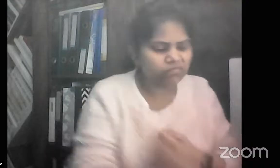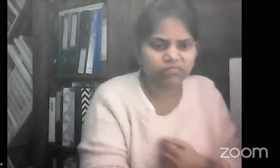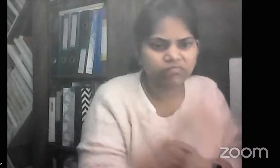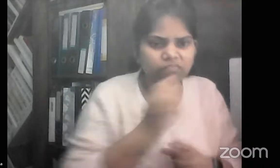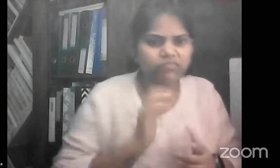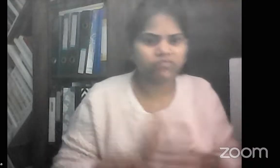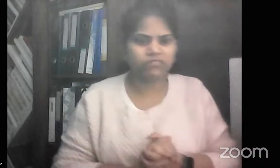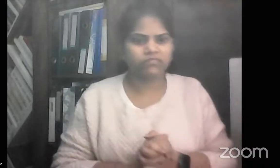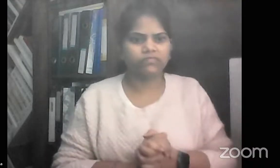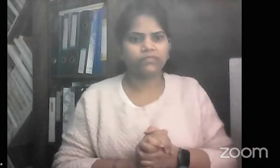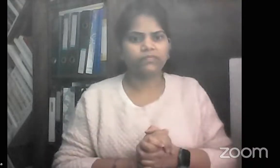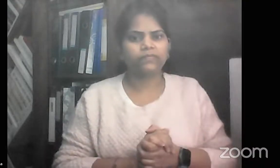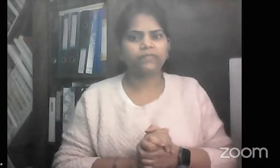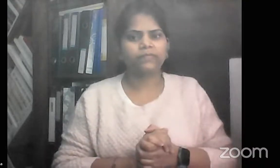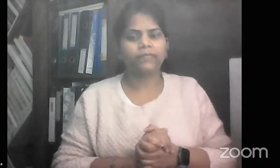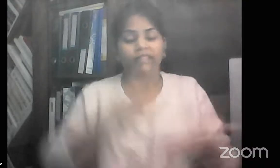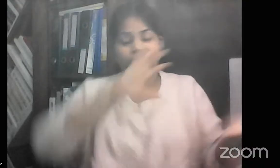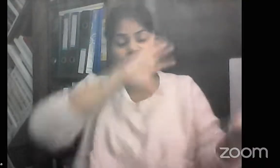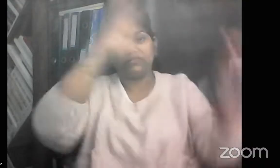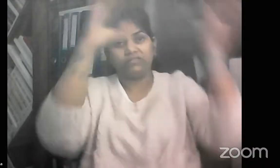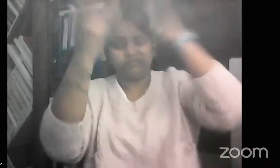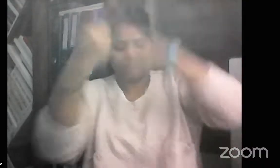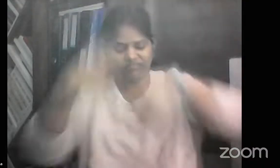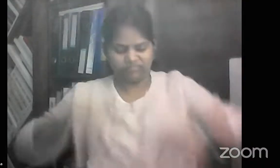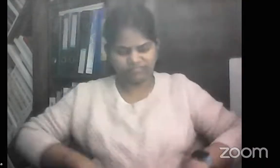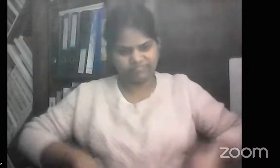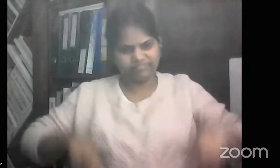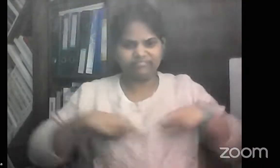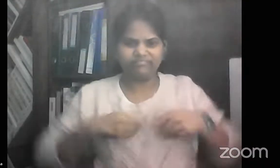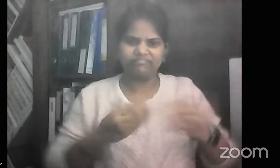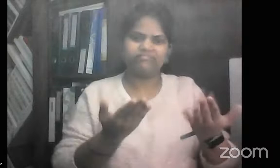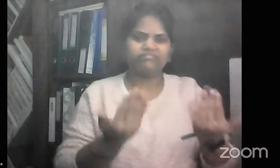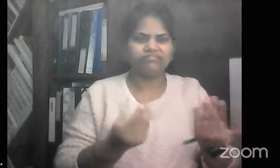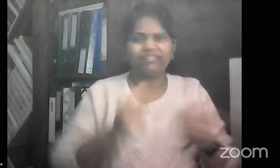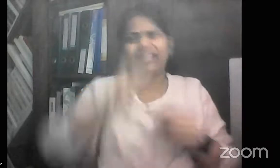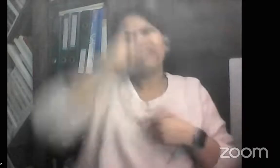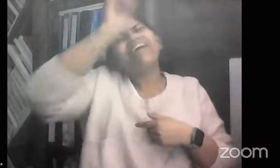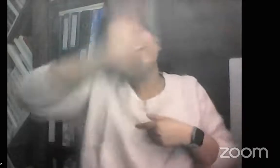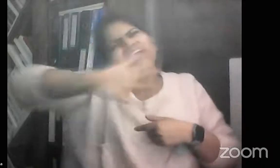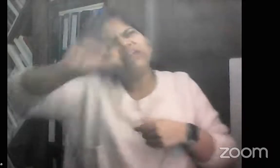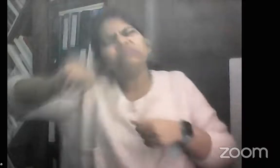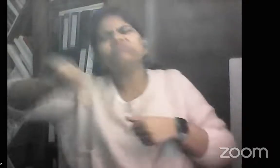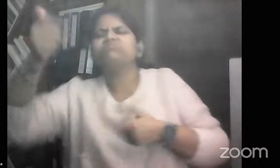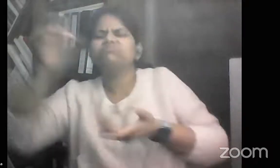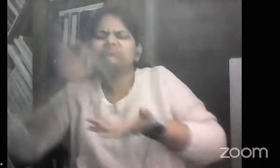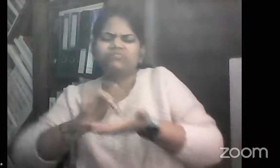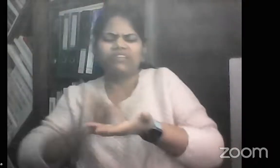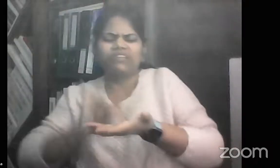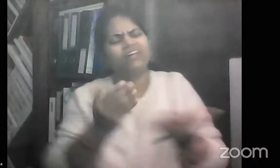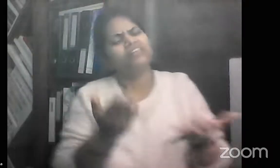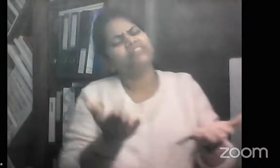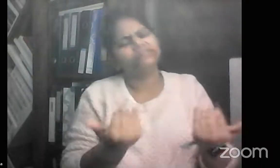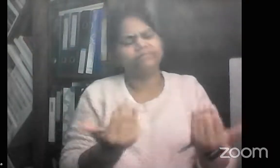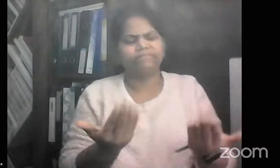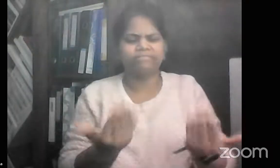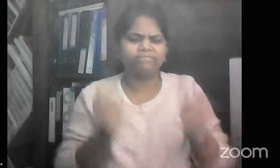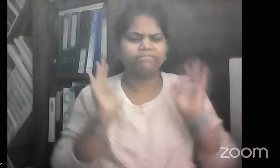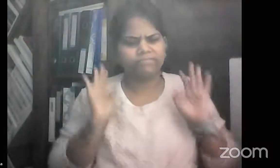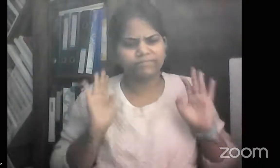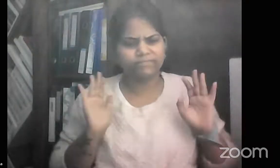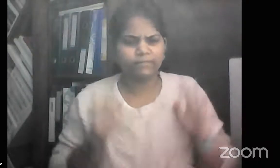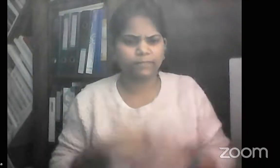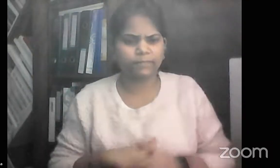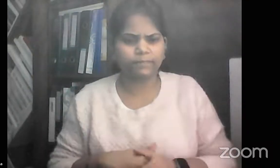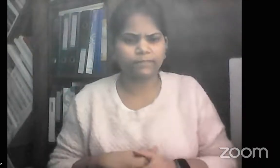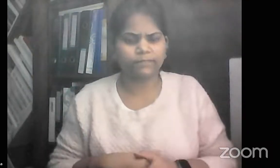in the world where we live, whether it's India or anywhere else in this entire on this